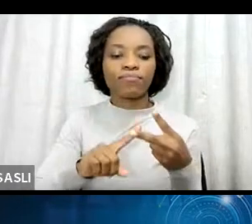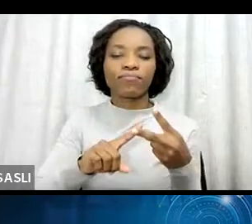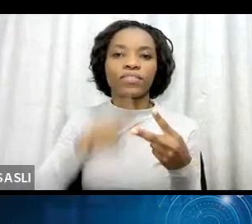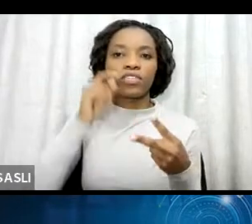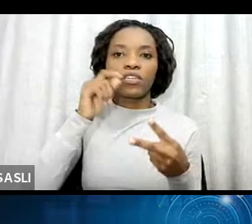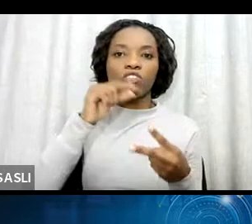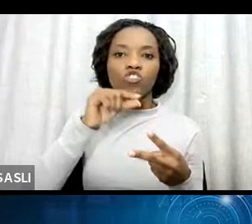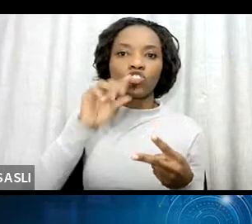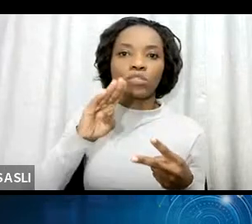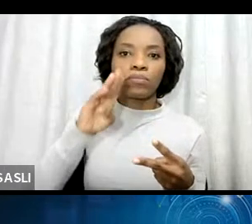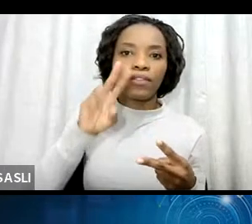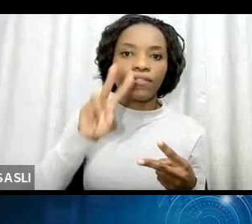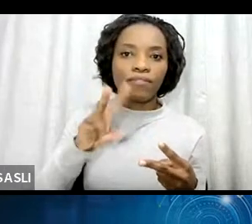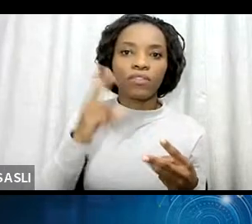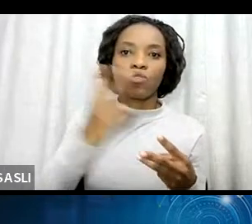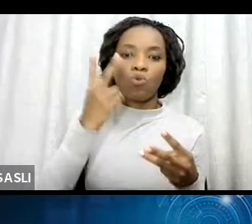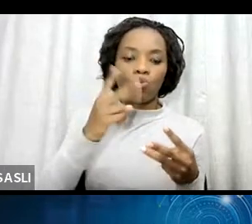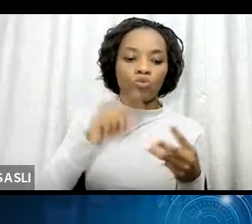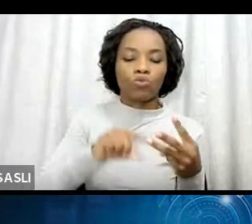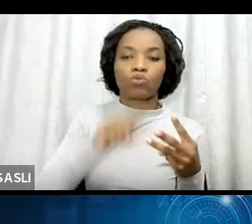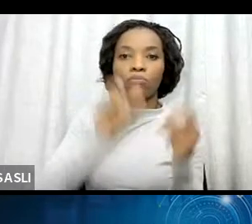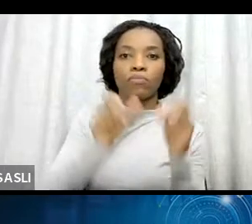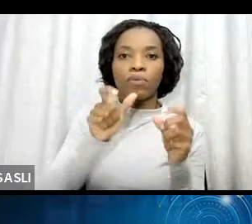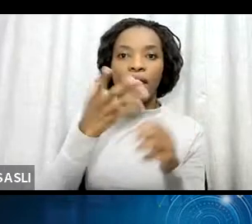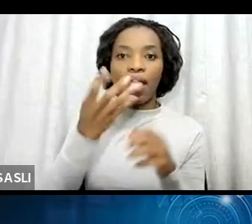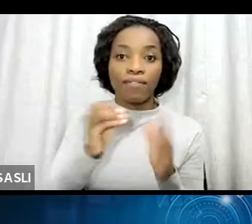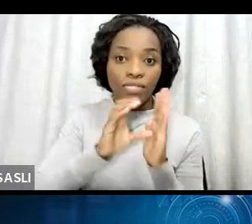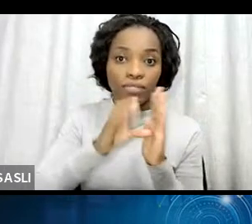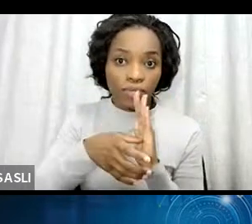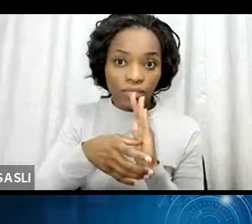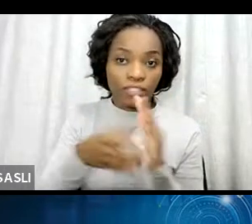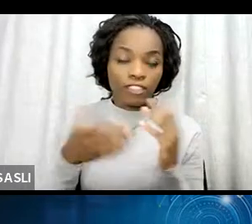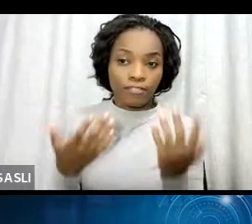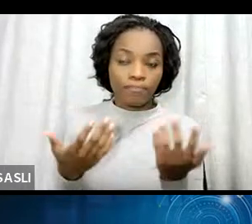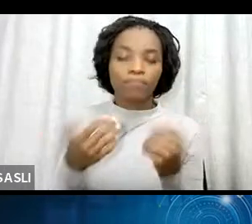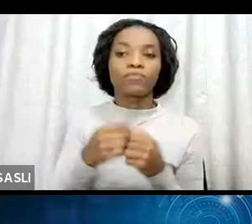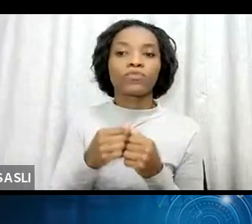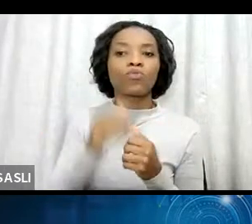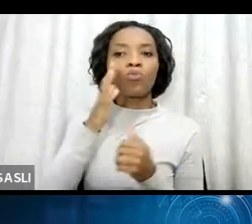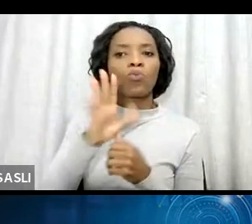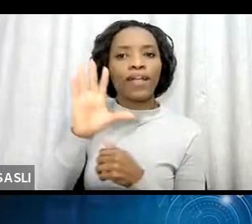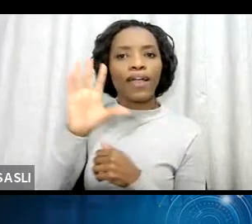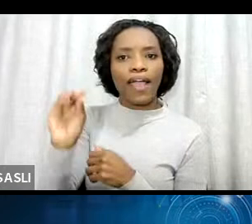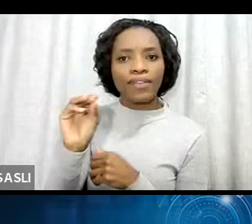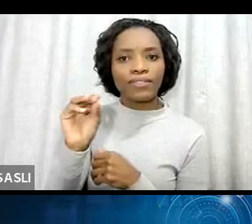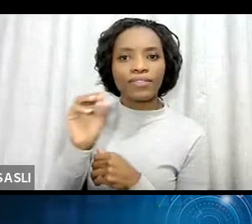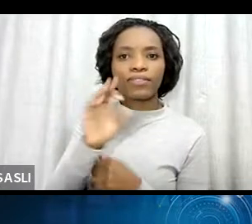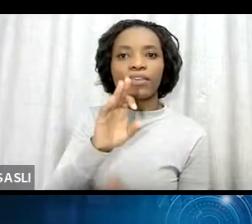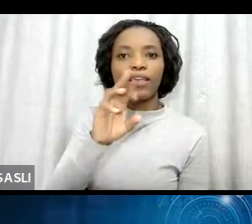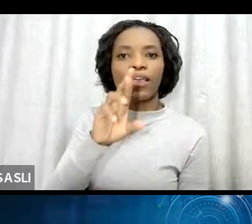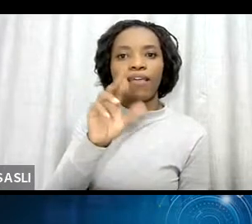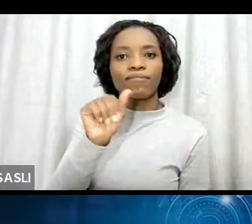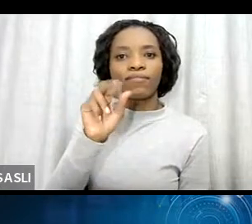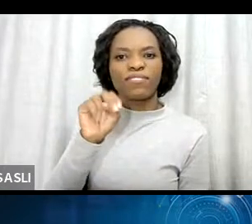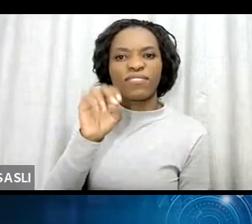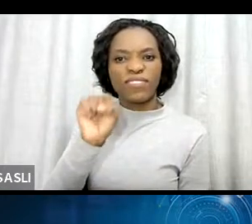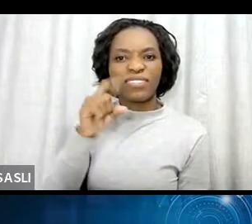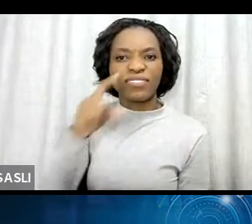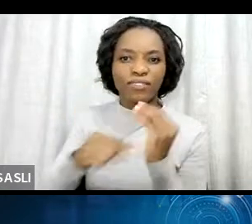first question that goes to the Ombudsman, and I will ask Franz Falun to take care of the question.